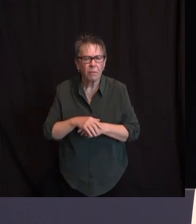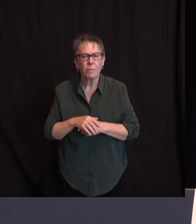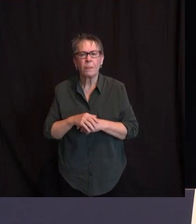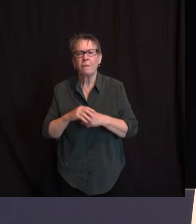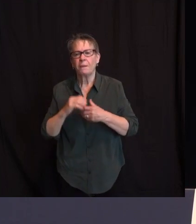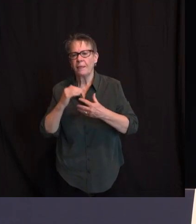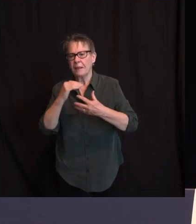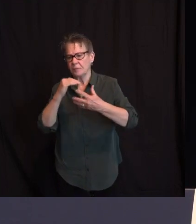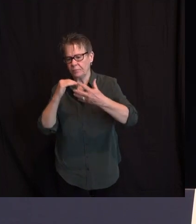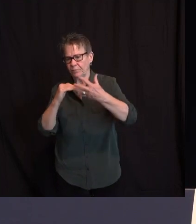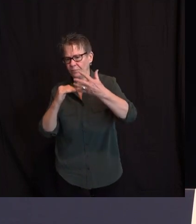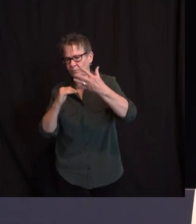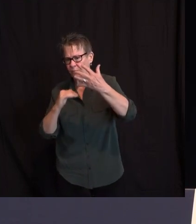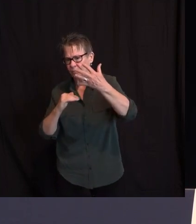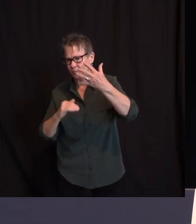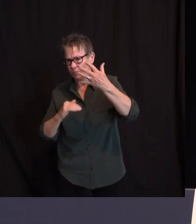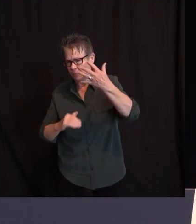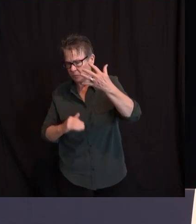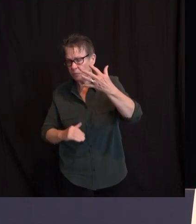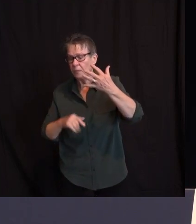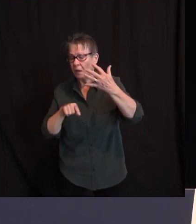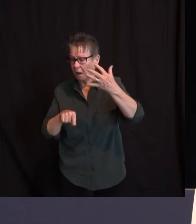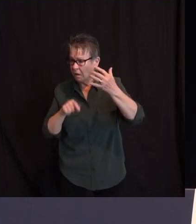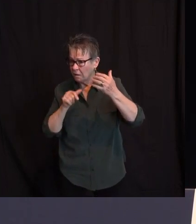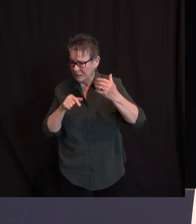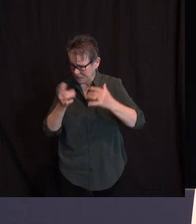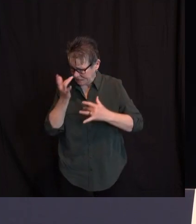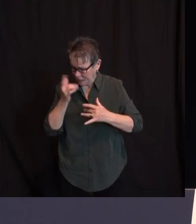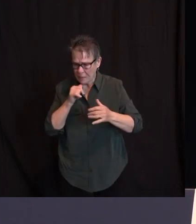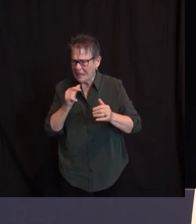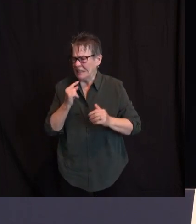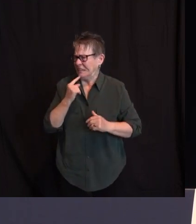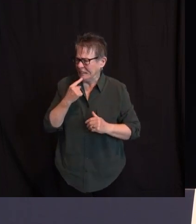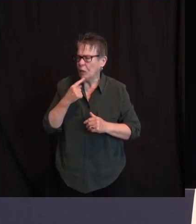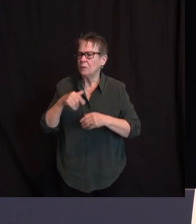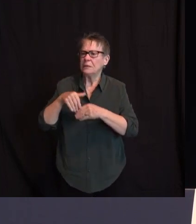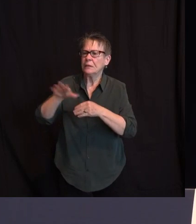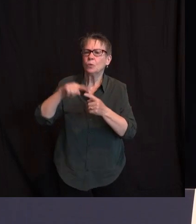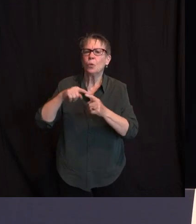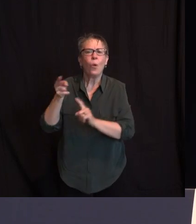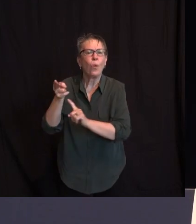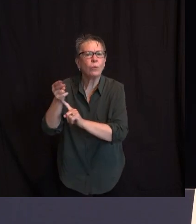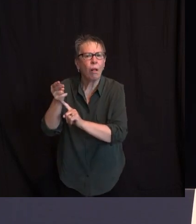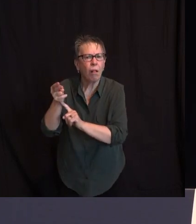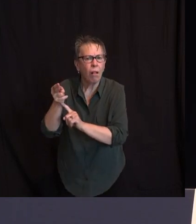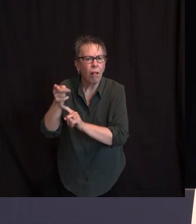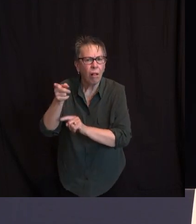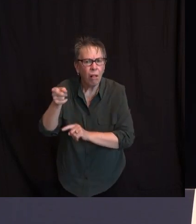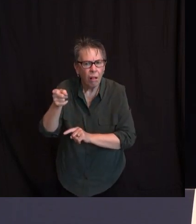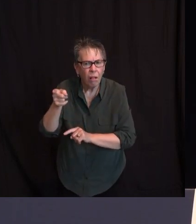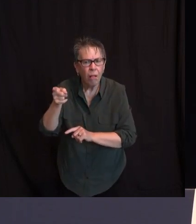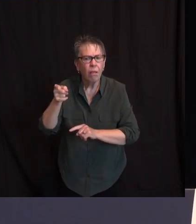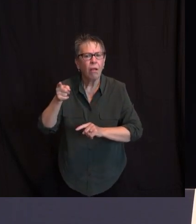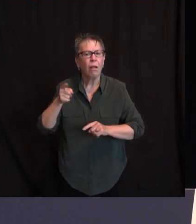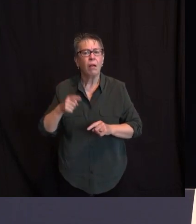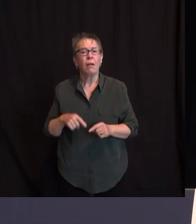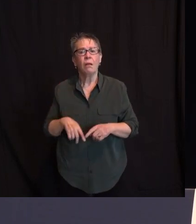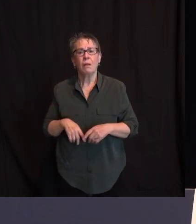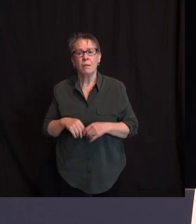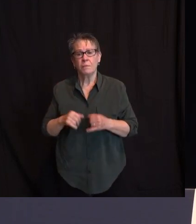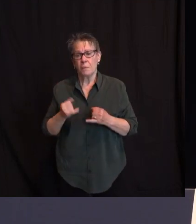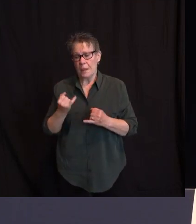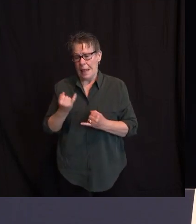lowest acuity, needing some vigilance but not much, perhaps cannot go home until a quarantine period is over,